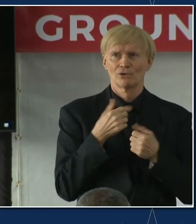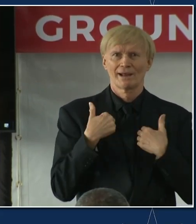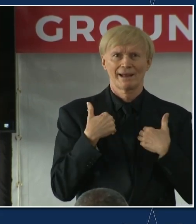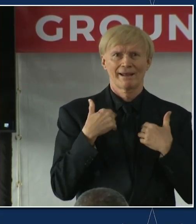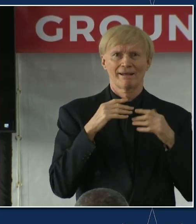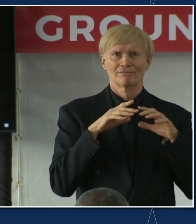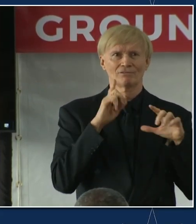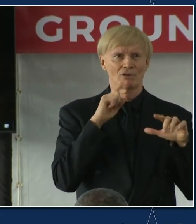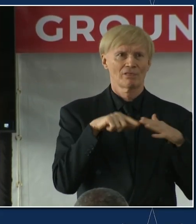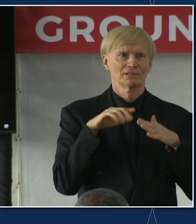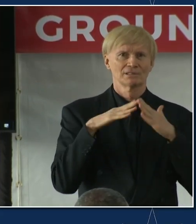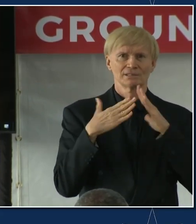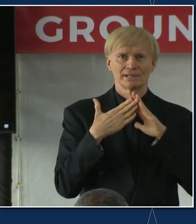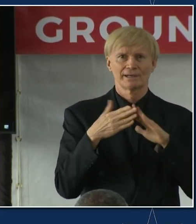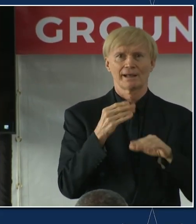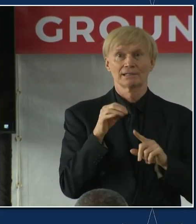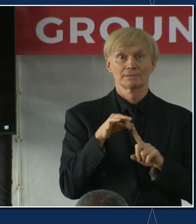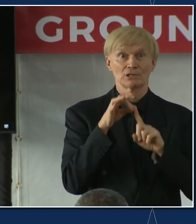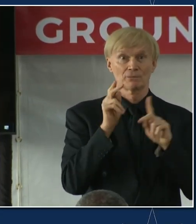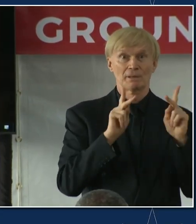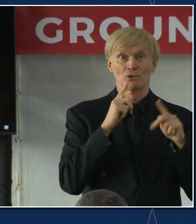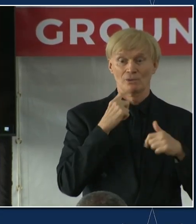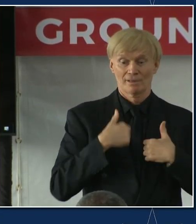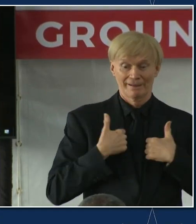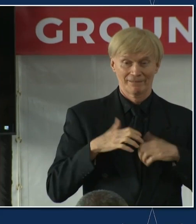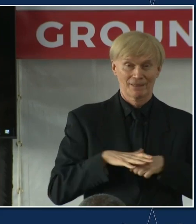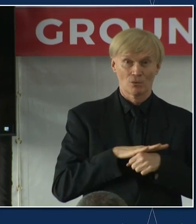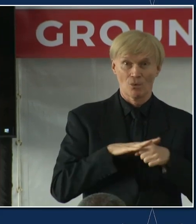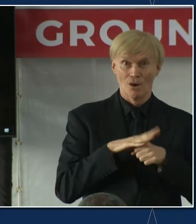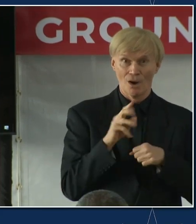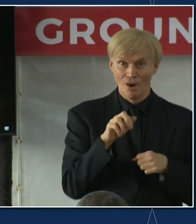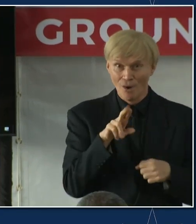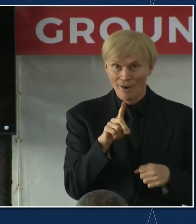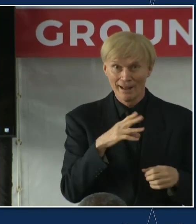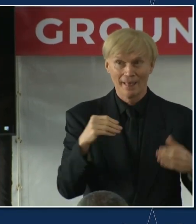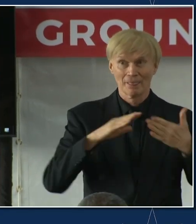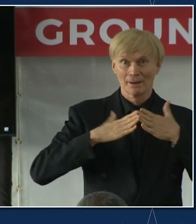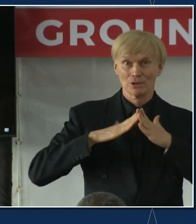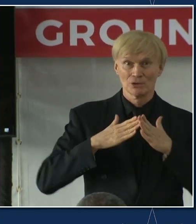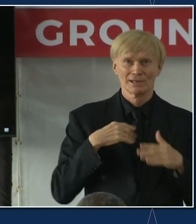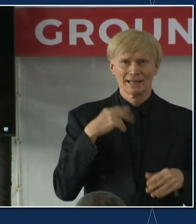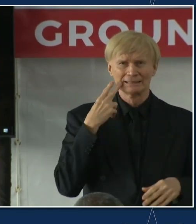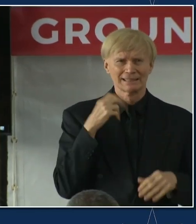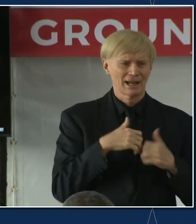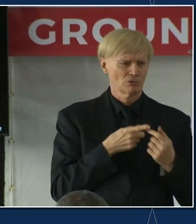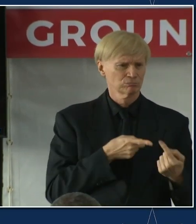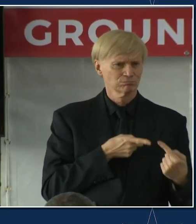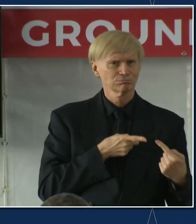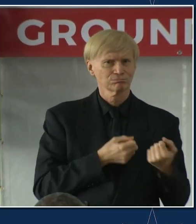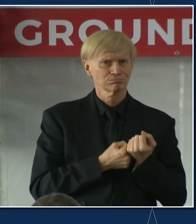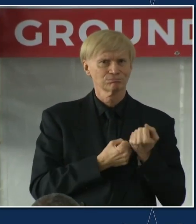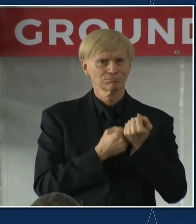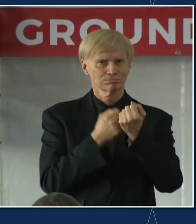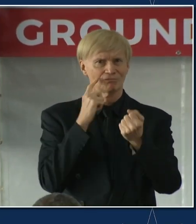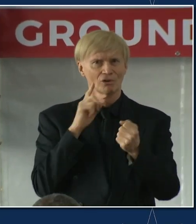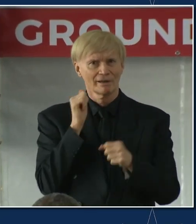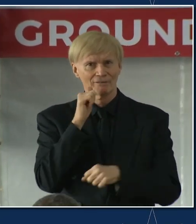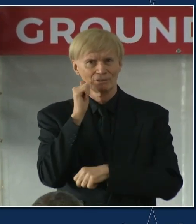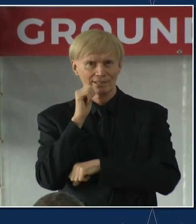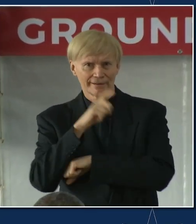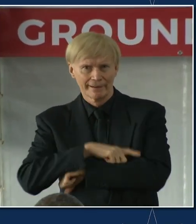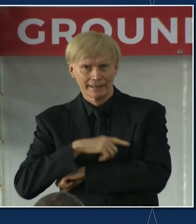and especially for the people of your ward and the community. I see how you fight for them on a daily basis,